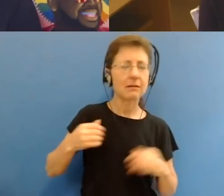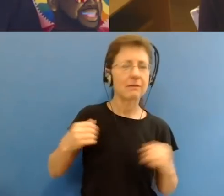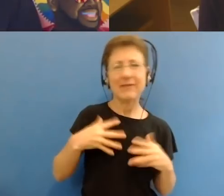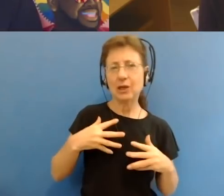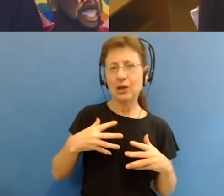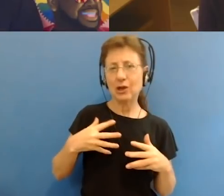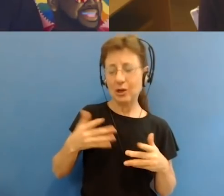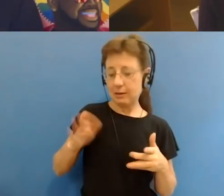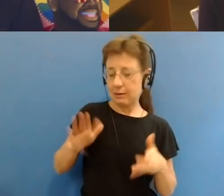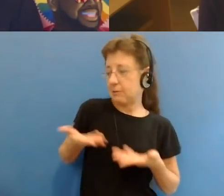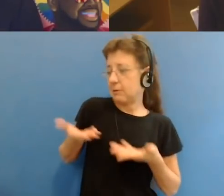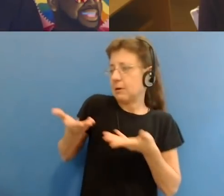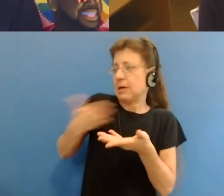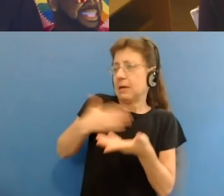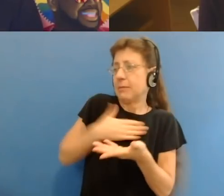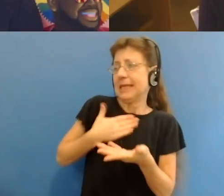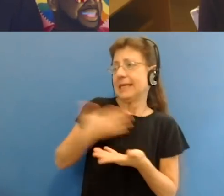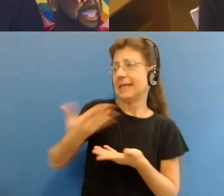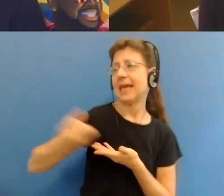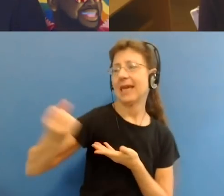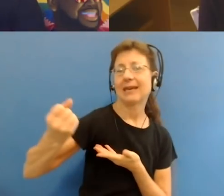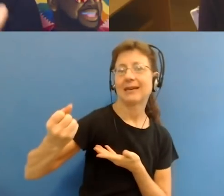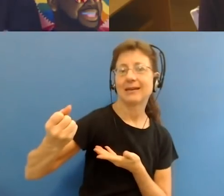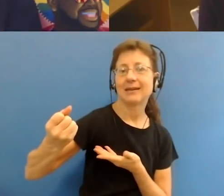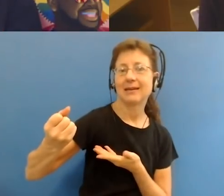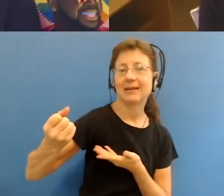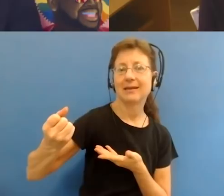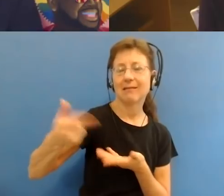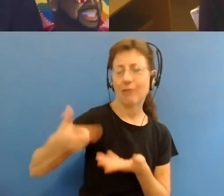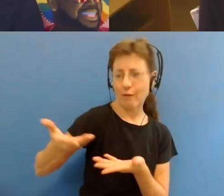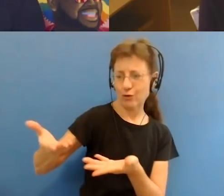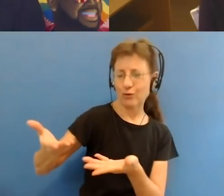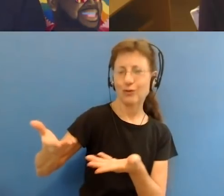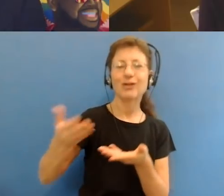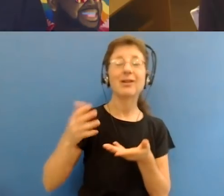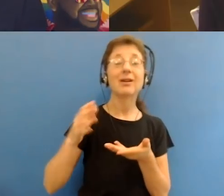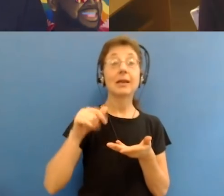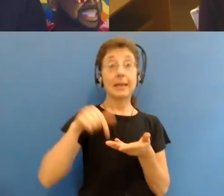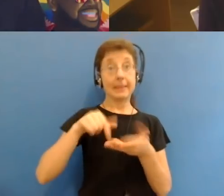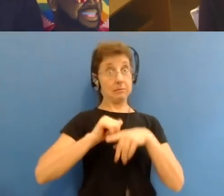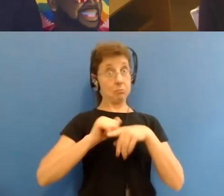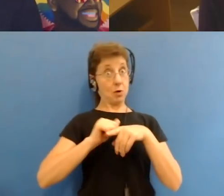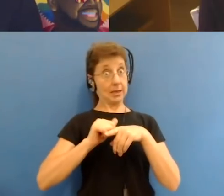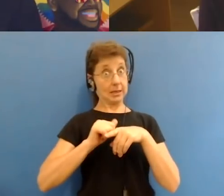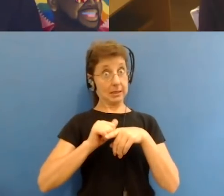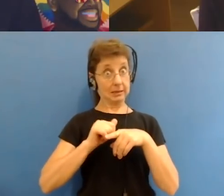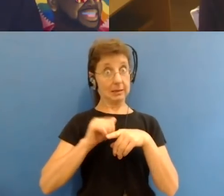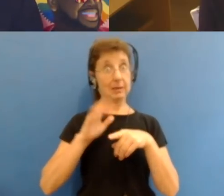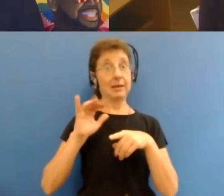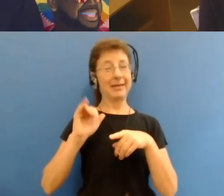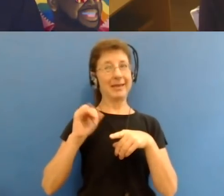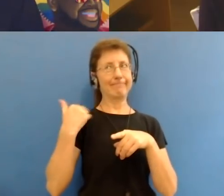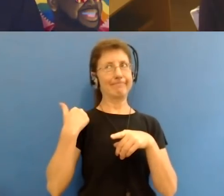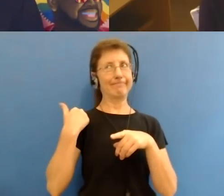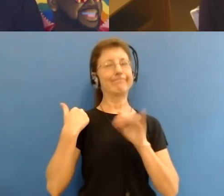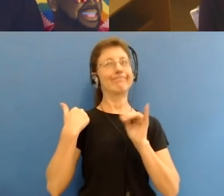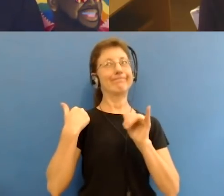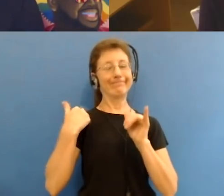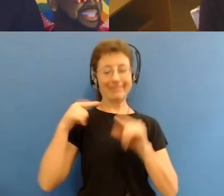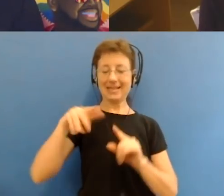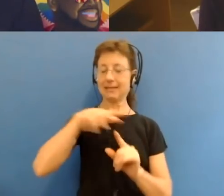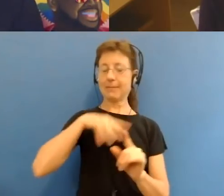this, you know. And in that practice, that's really, that begins to remind us of the space.